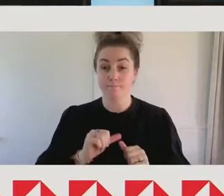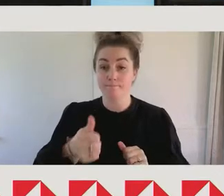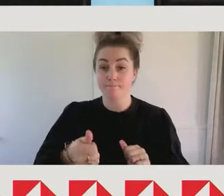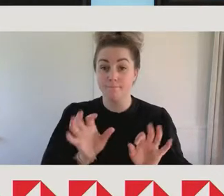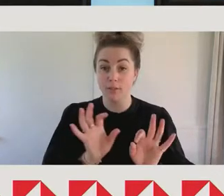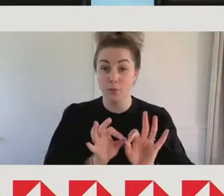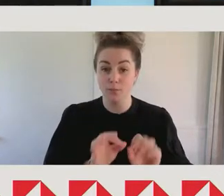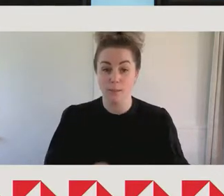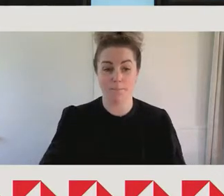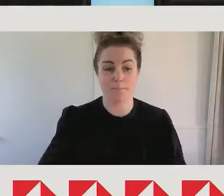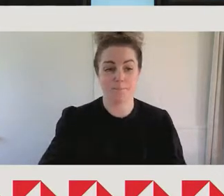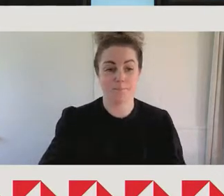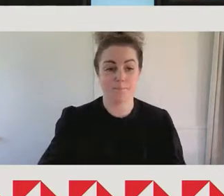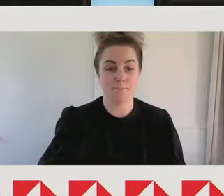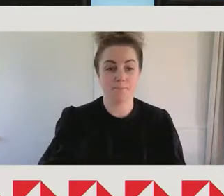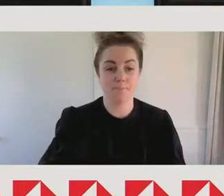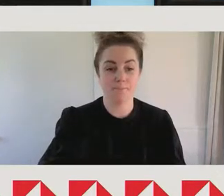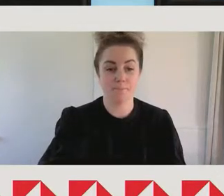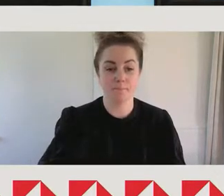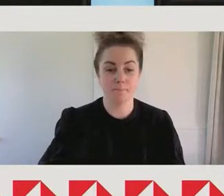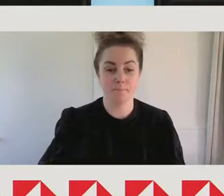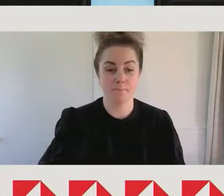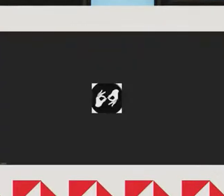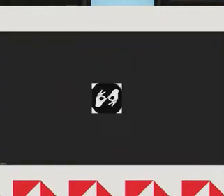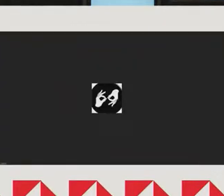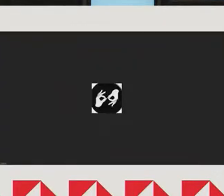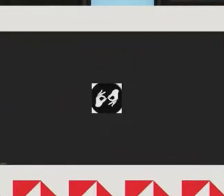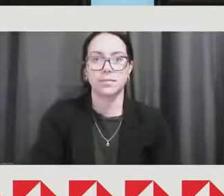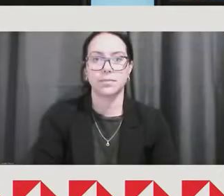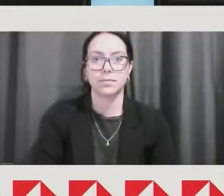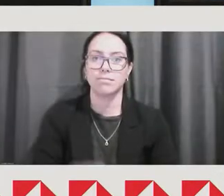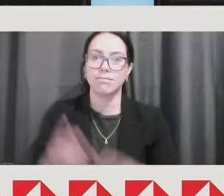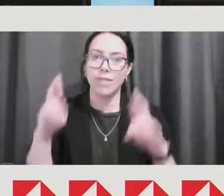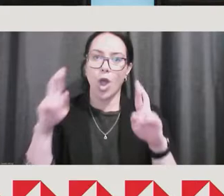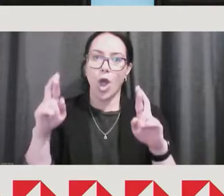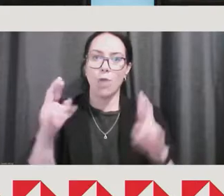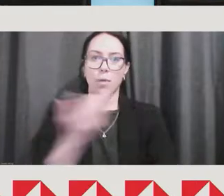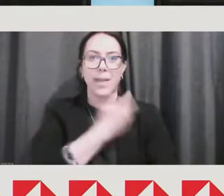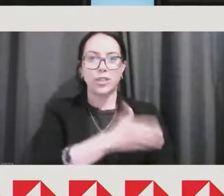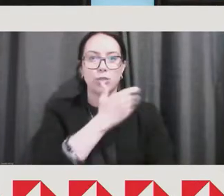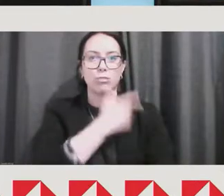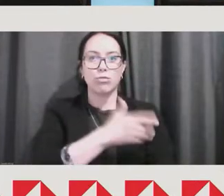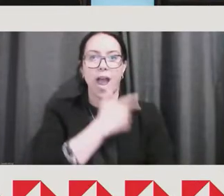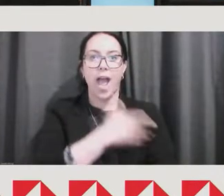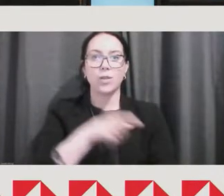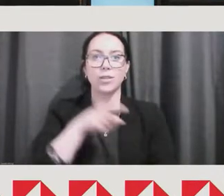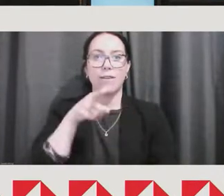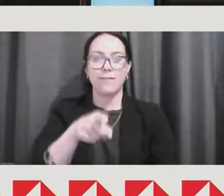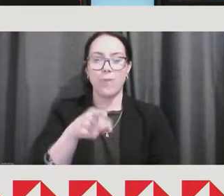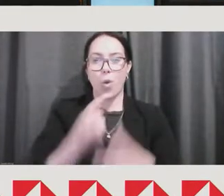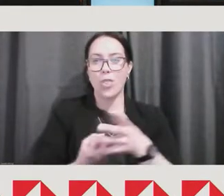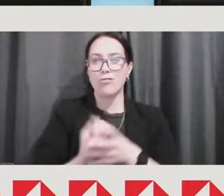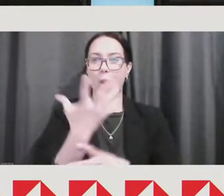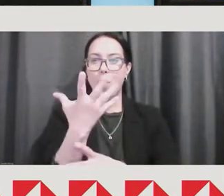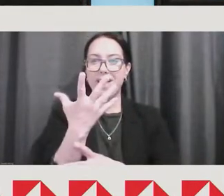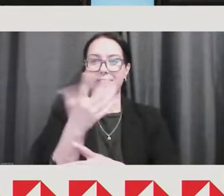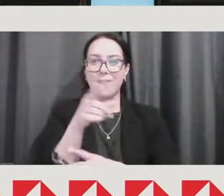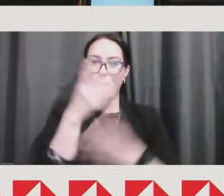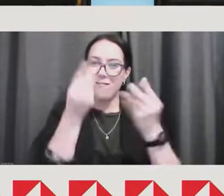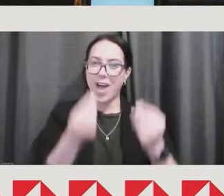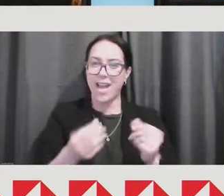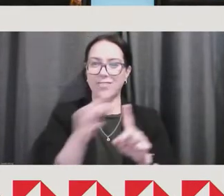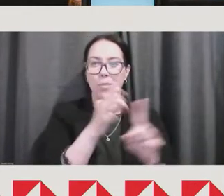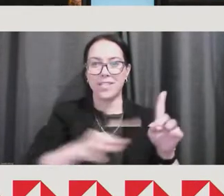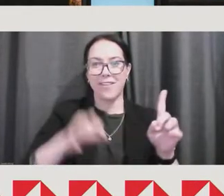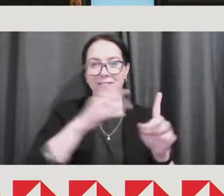Joy I hope this makes you proud to see the growing of finances happening specifically for Pacific Arts next I just wanted to